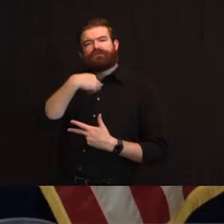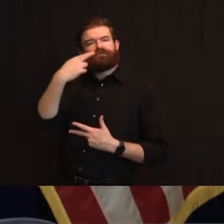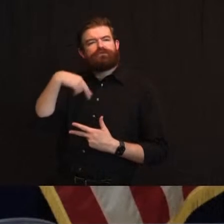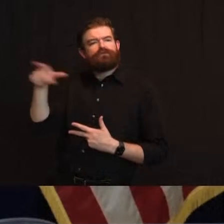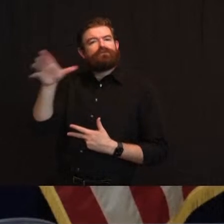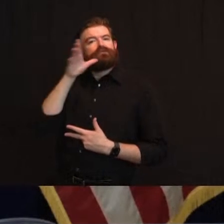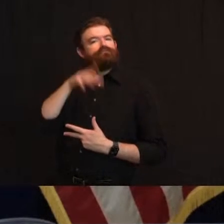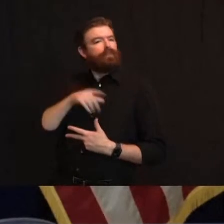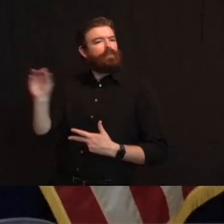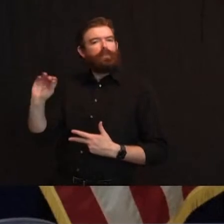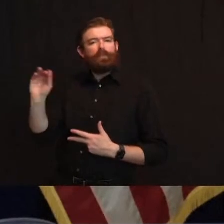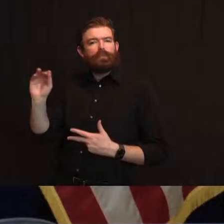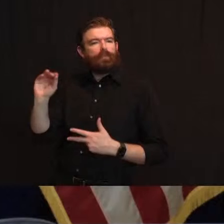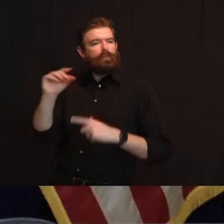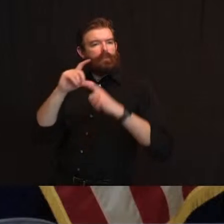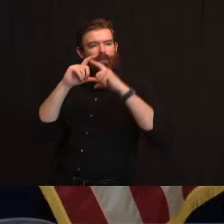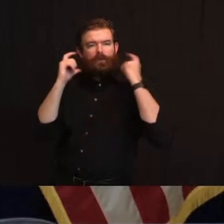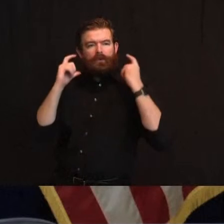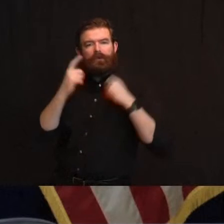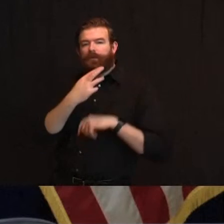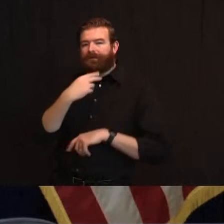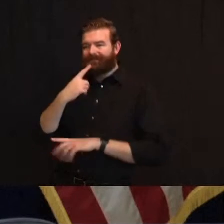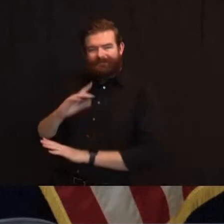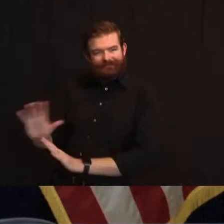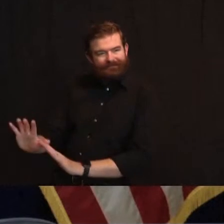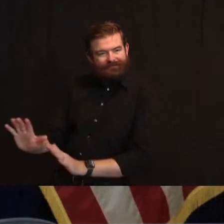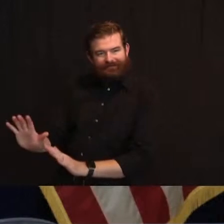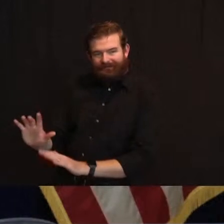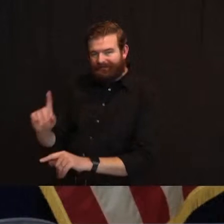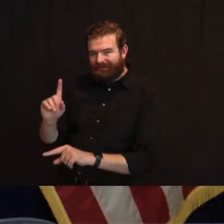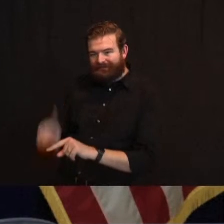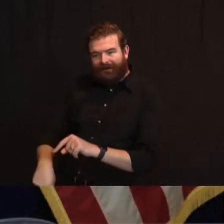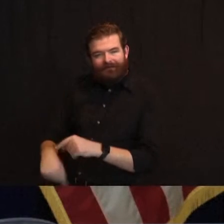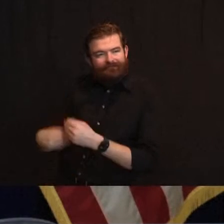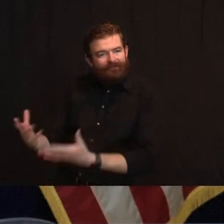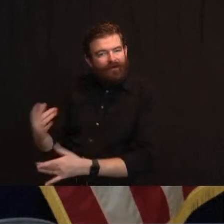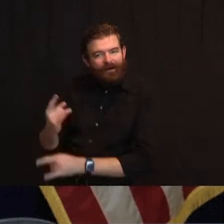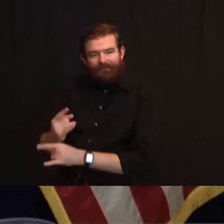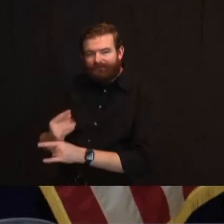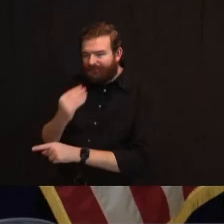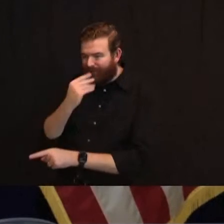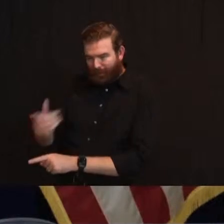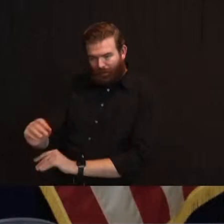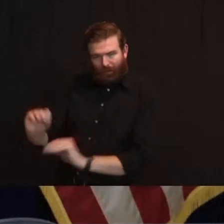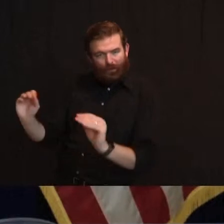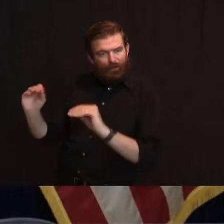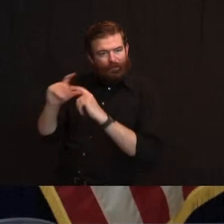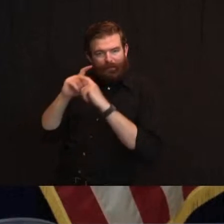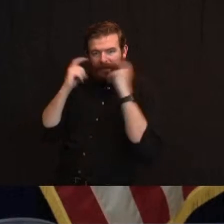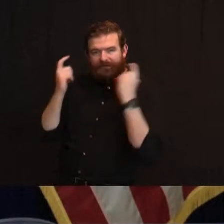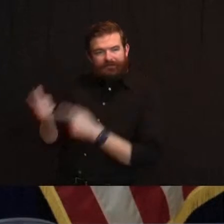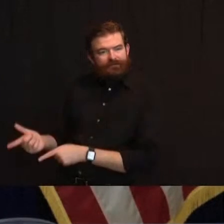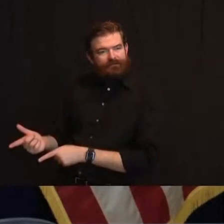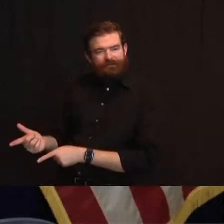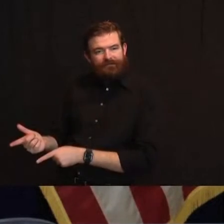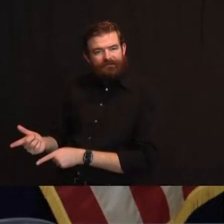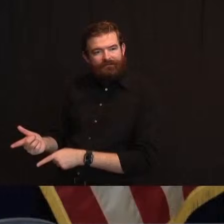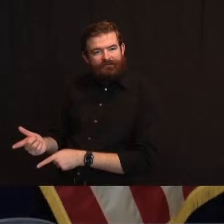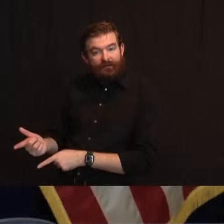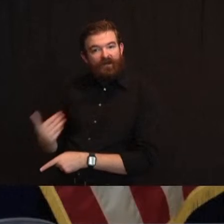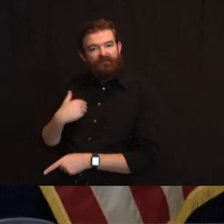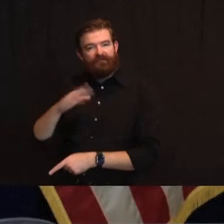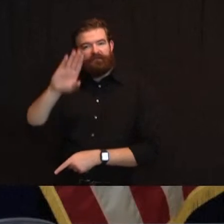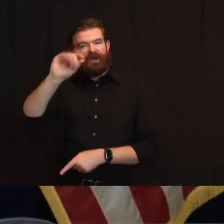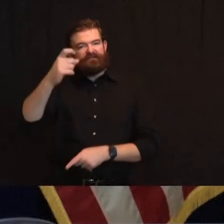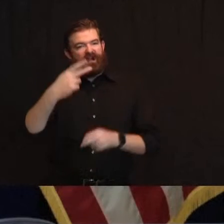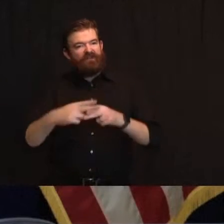with aggravated assault, possession of a weapon for unlawful purpose, and other charges. And to your point about